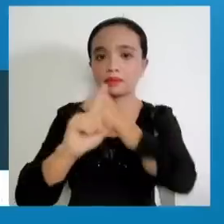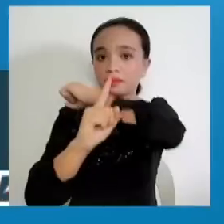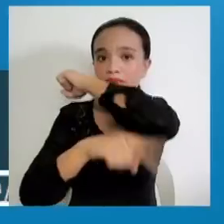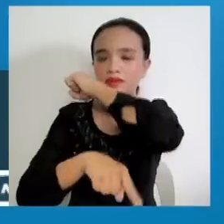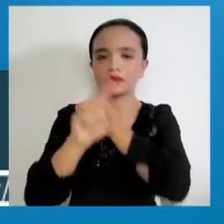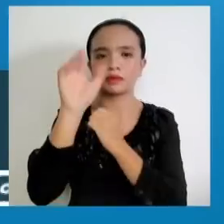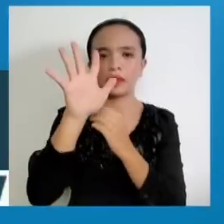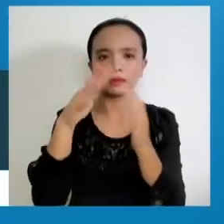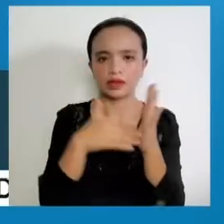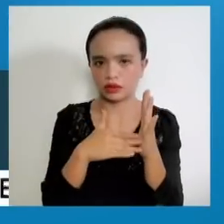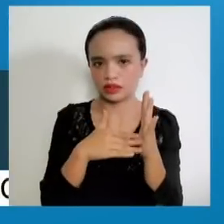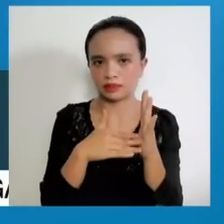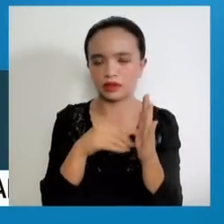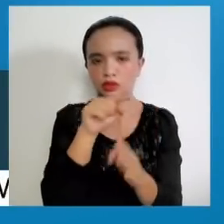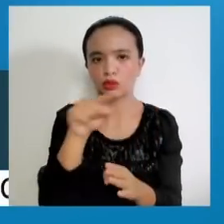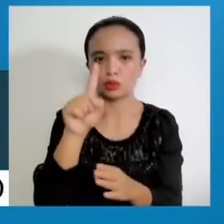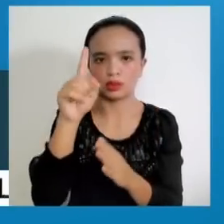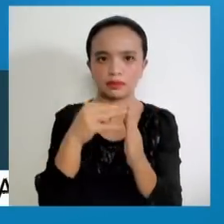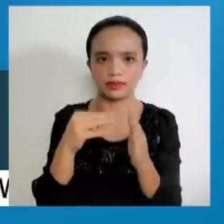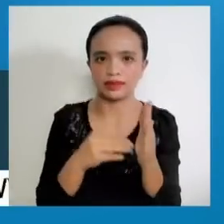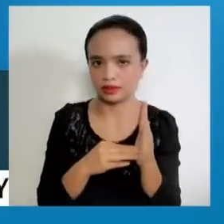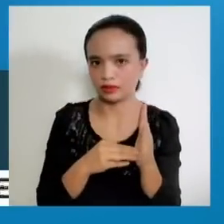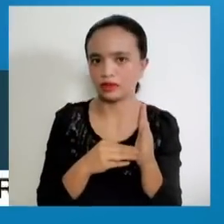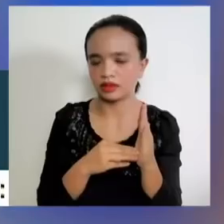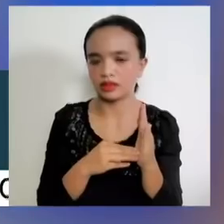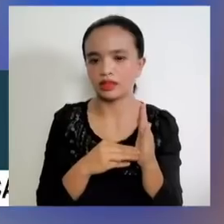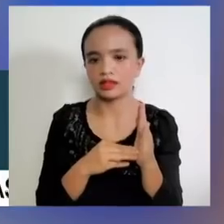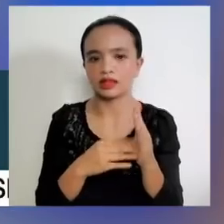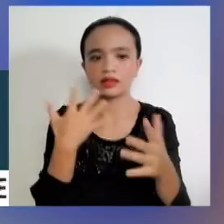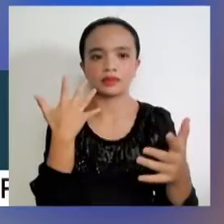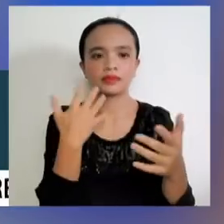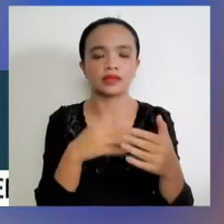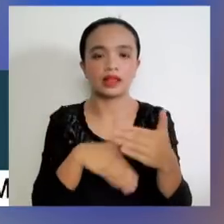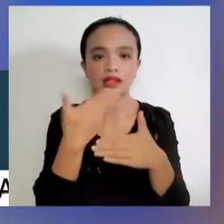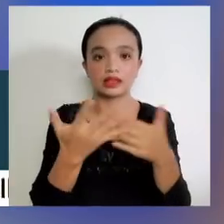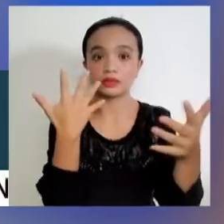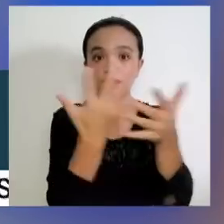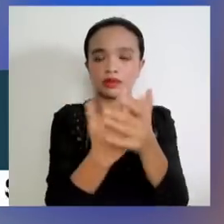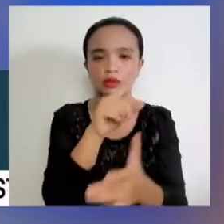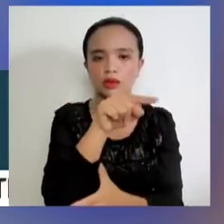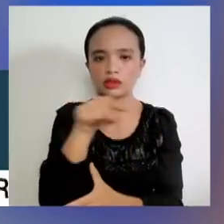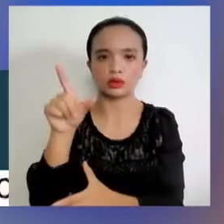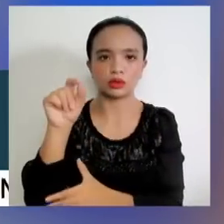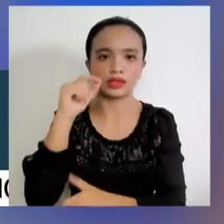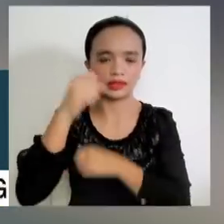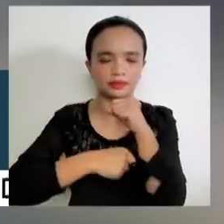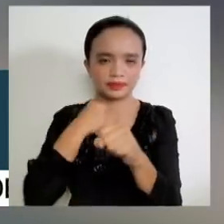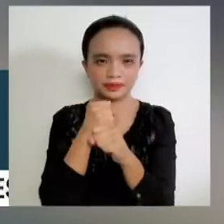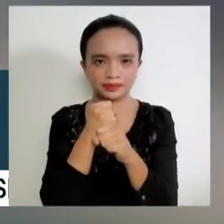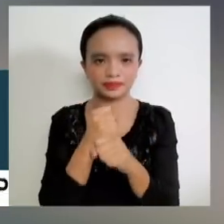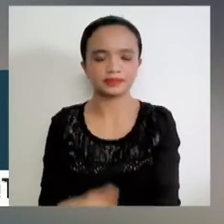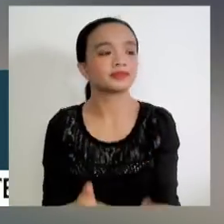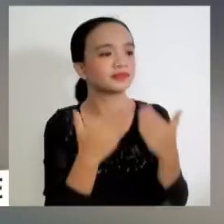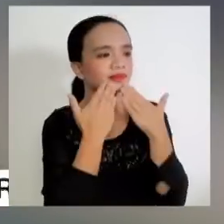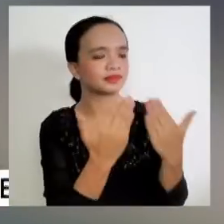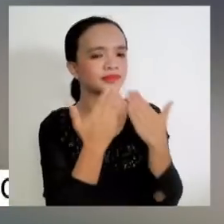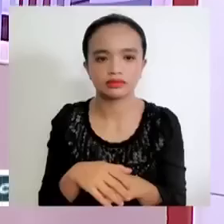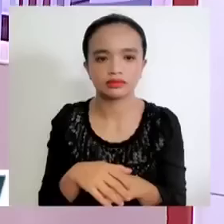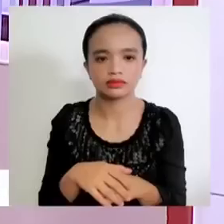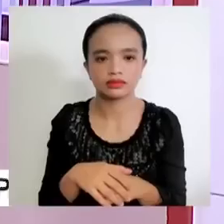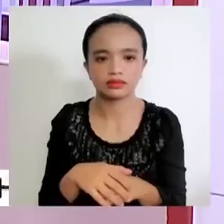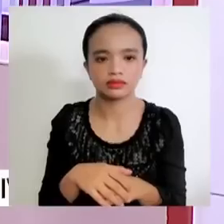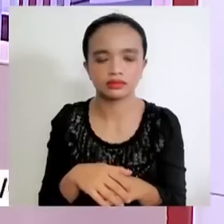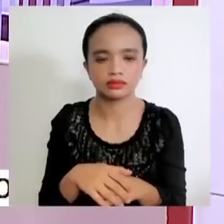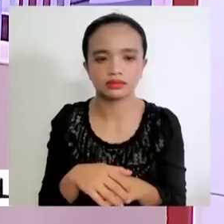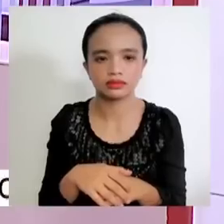pesos up to 1 million pesos and imprisonment of 1 to 10 years. Back to you, Carmina. Thanks a lot, Irene Perol.